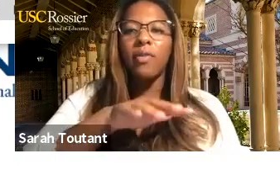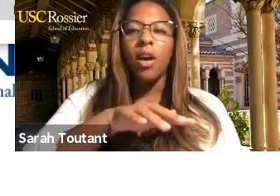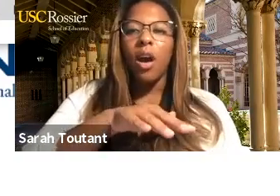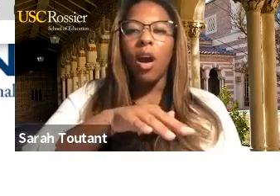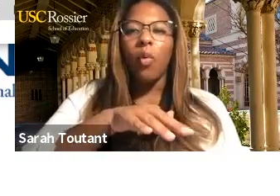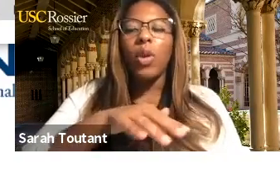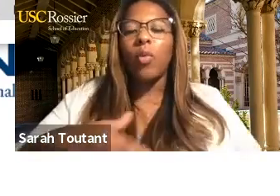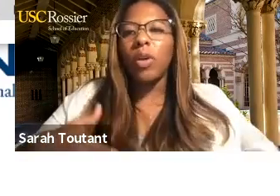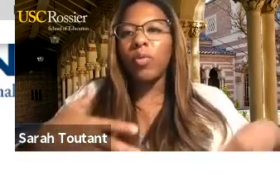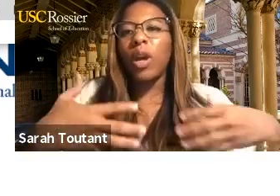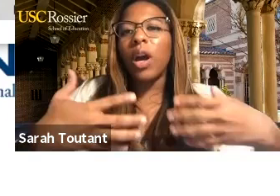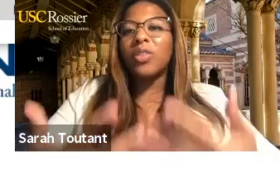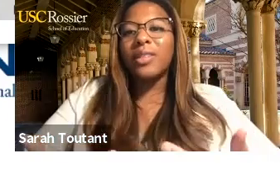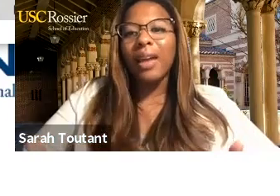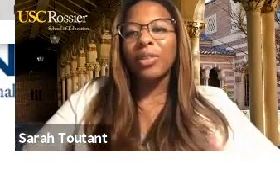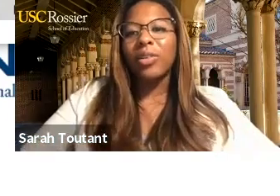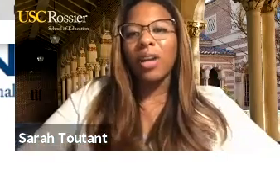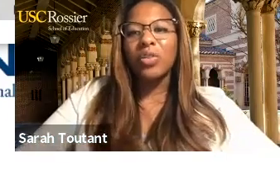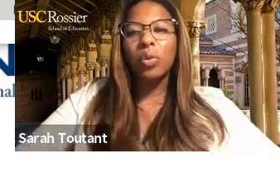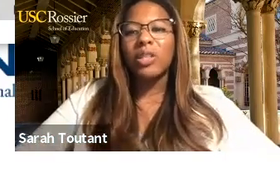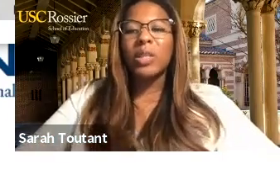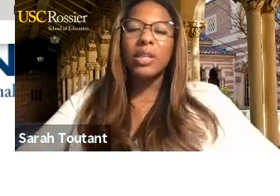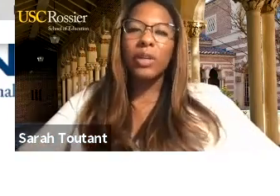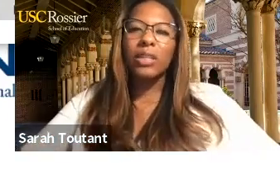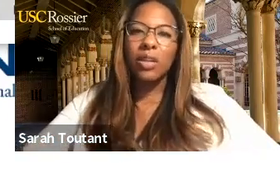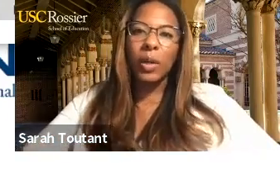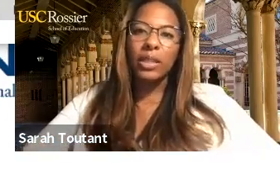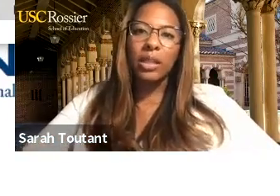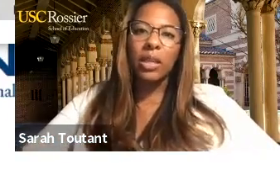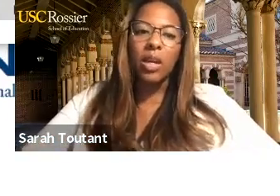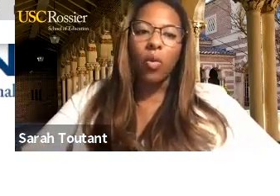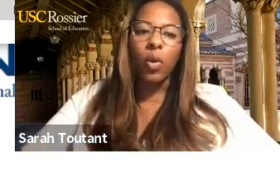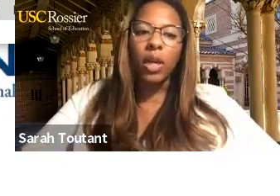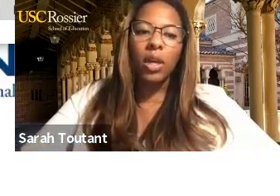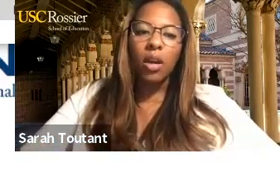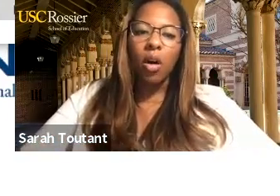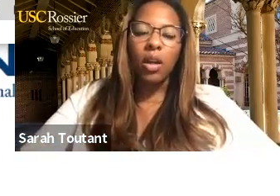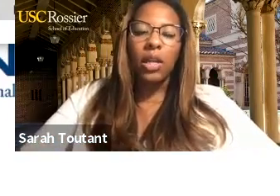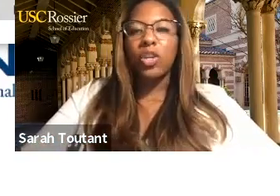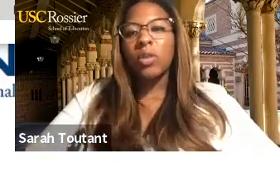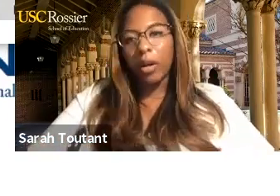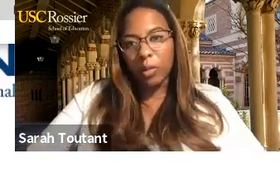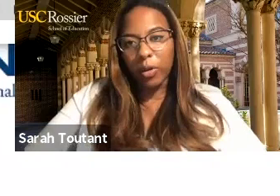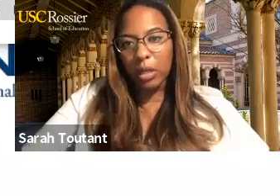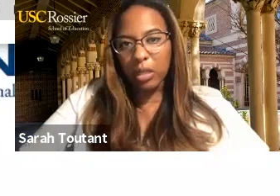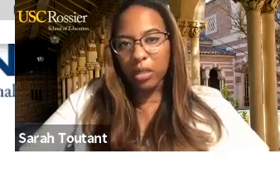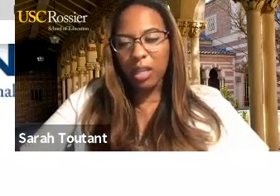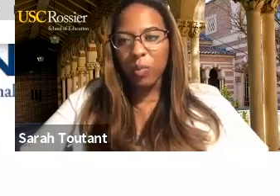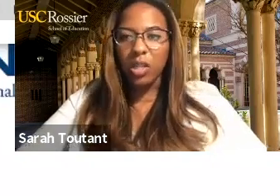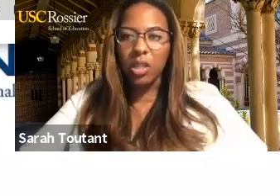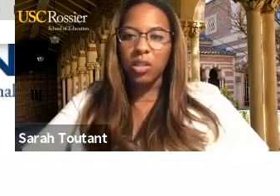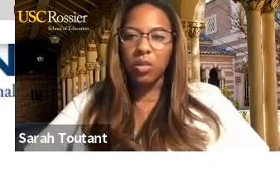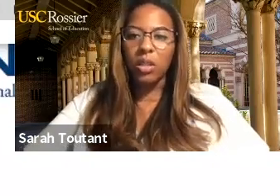have, we understand that they're not solely specific to USC. We can use our experiences